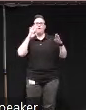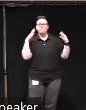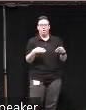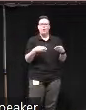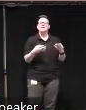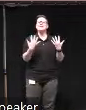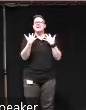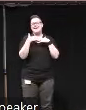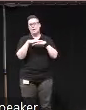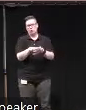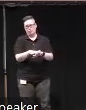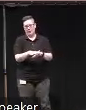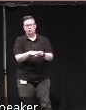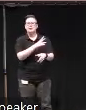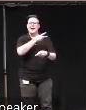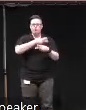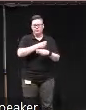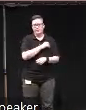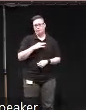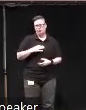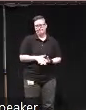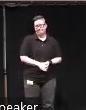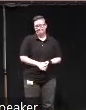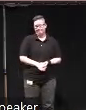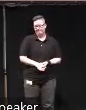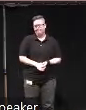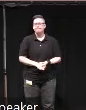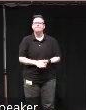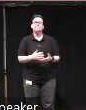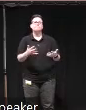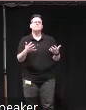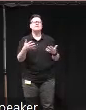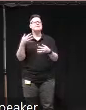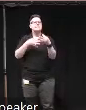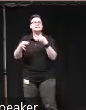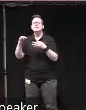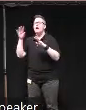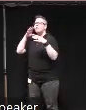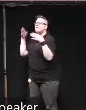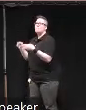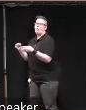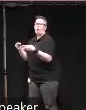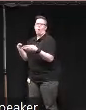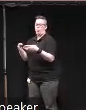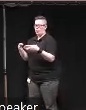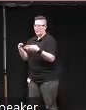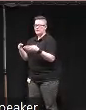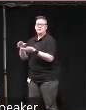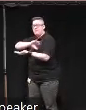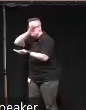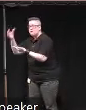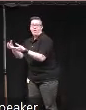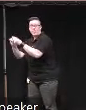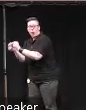on integration and retention. We want to focus rather than quantity. We want to focus more